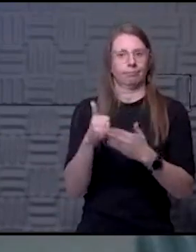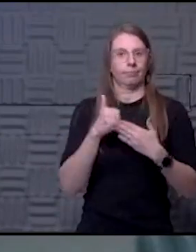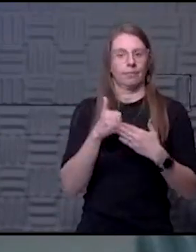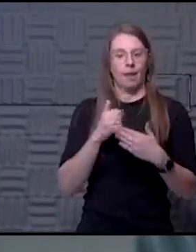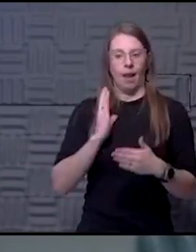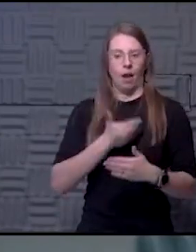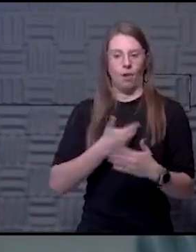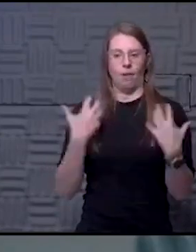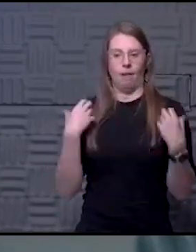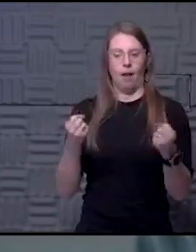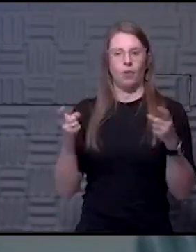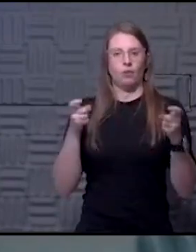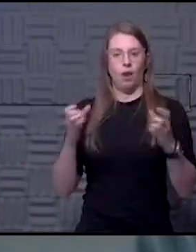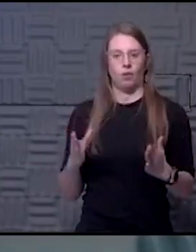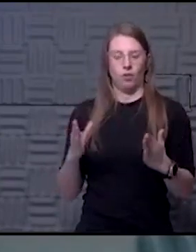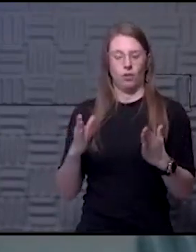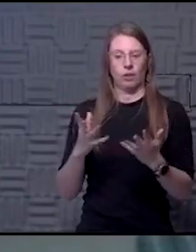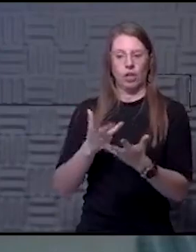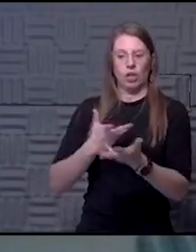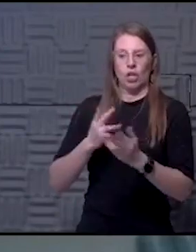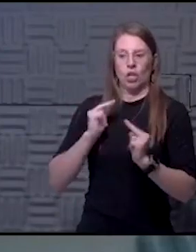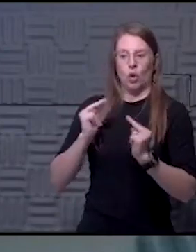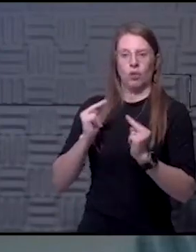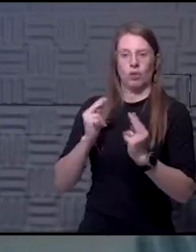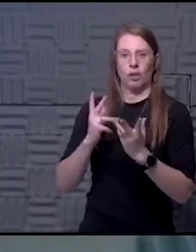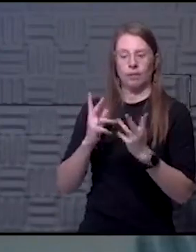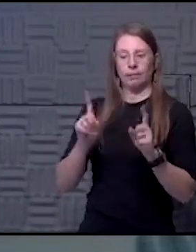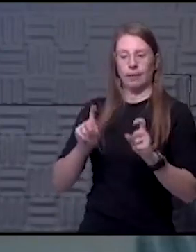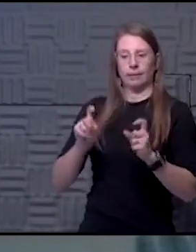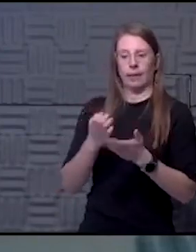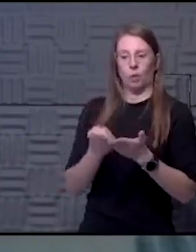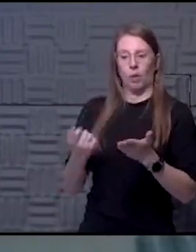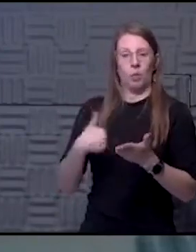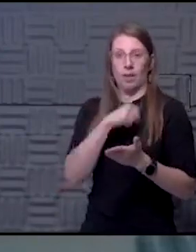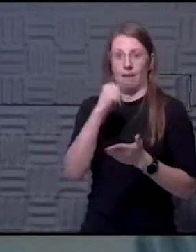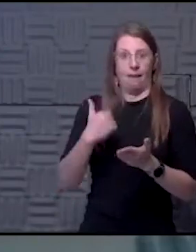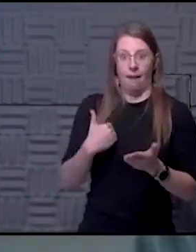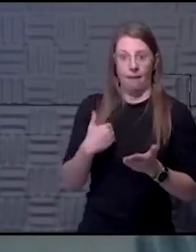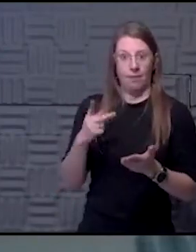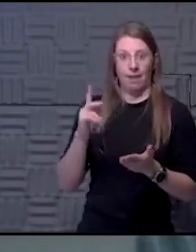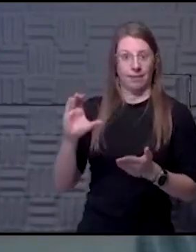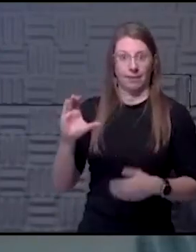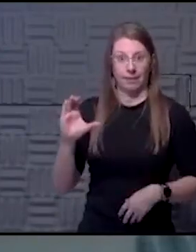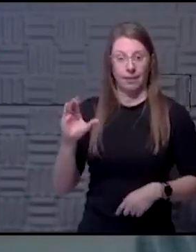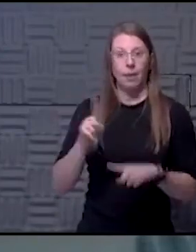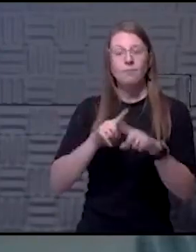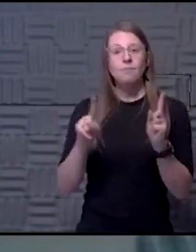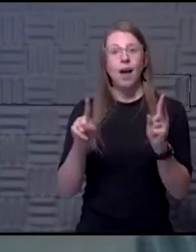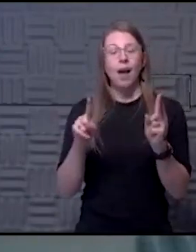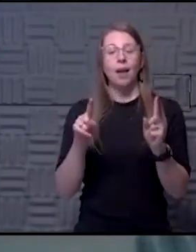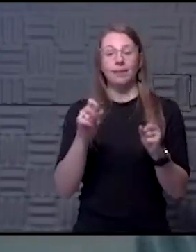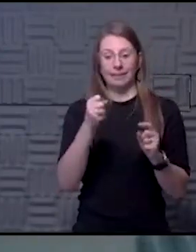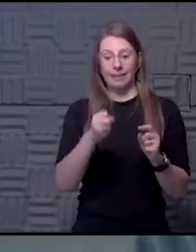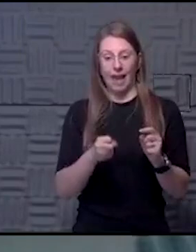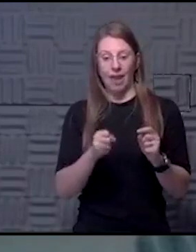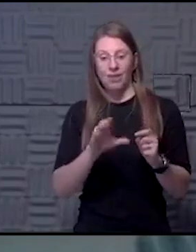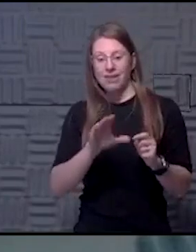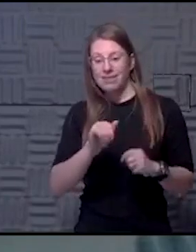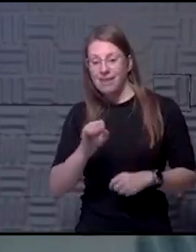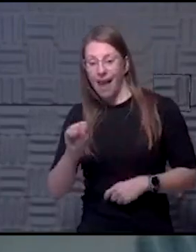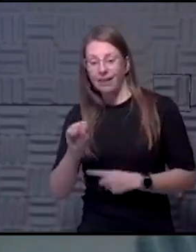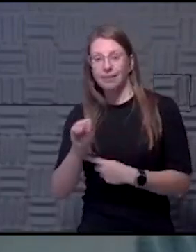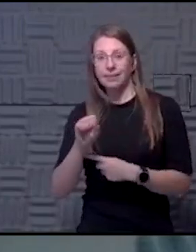to negotiate a bit of testing equipment that we didn't have in Kansas City, but our peers to the south in Cass